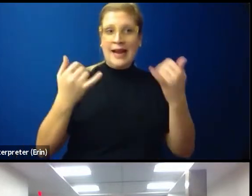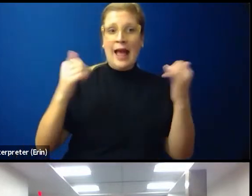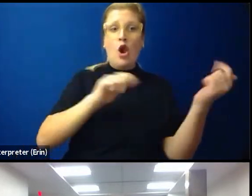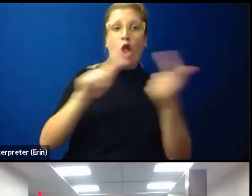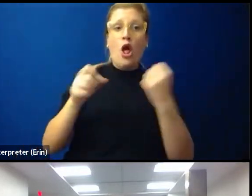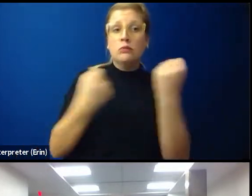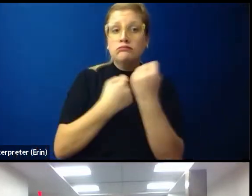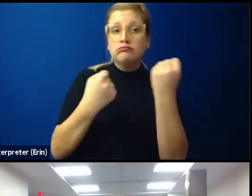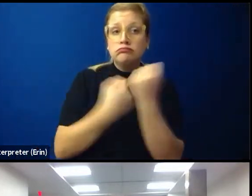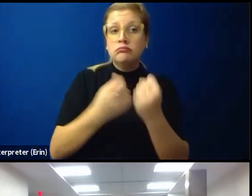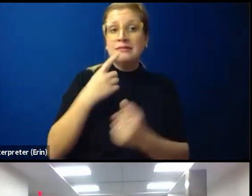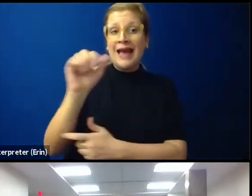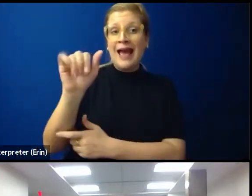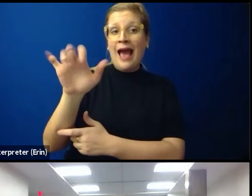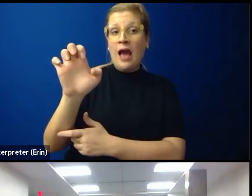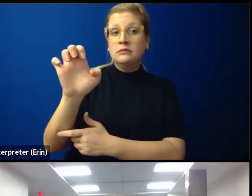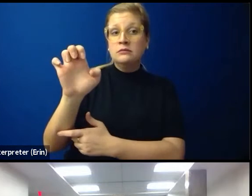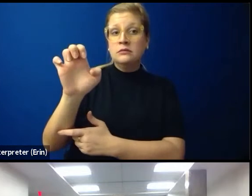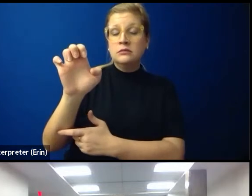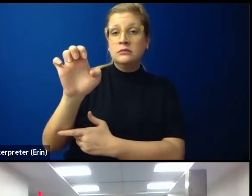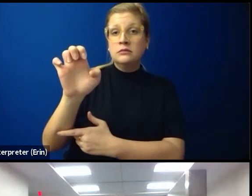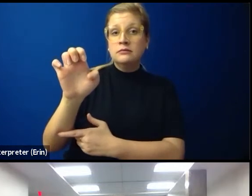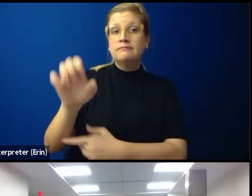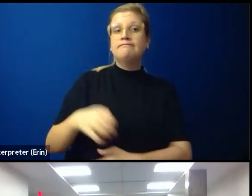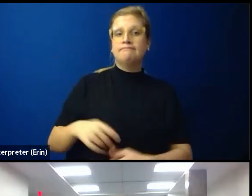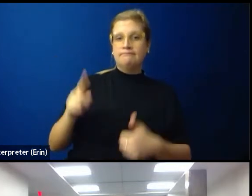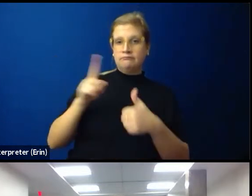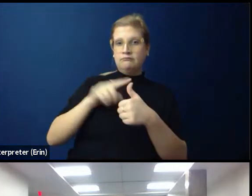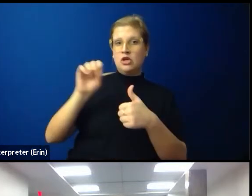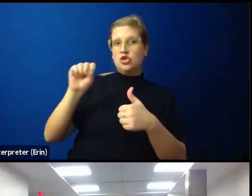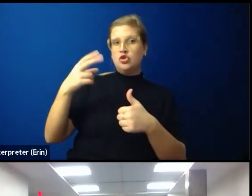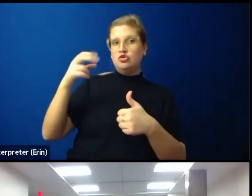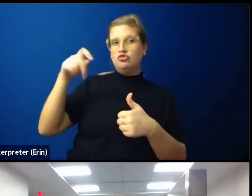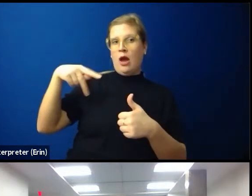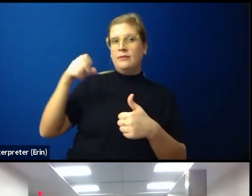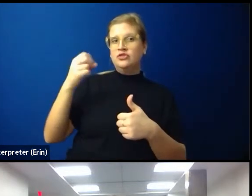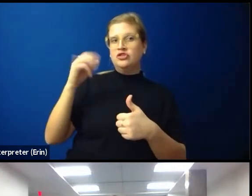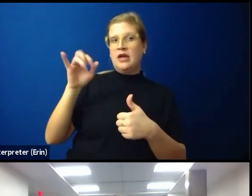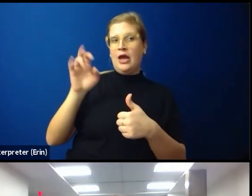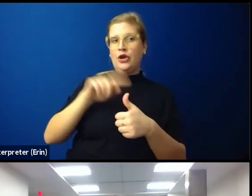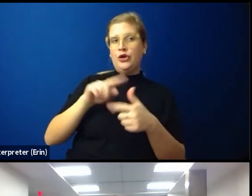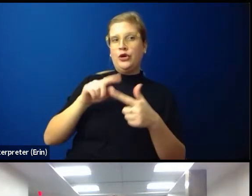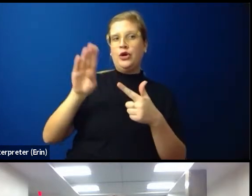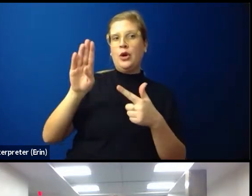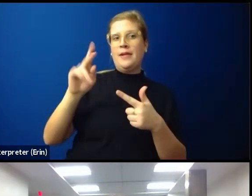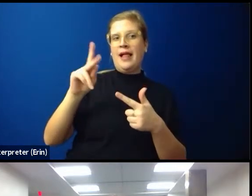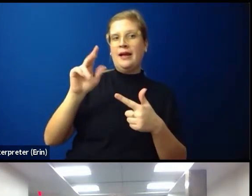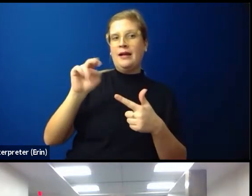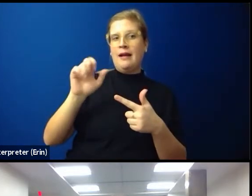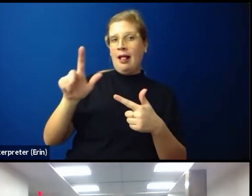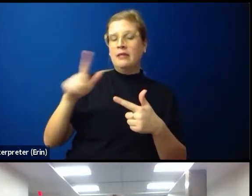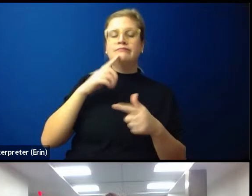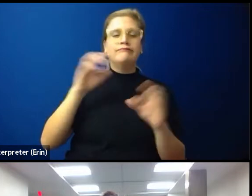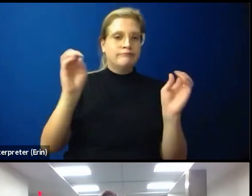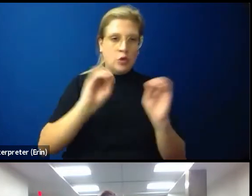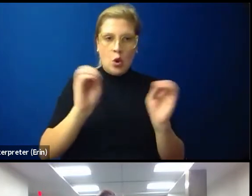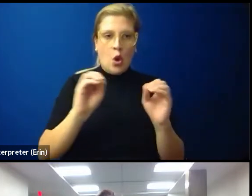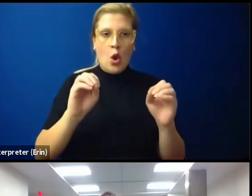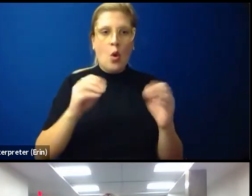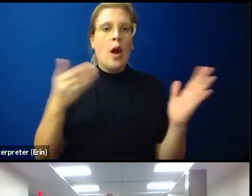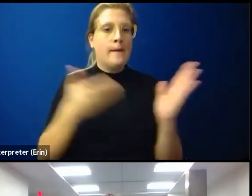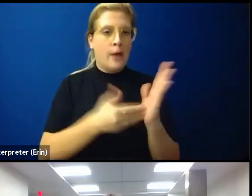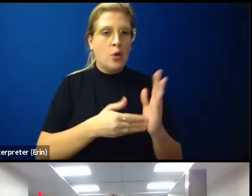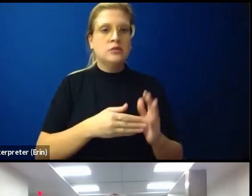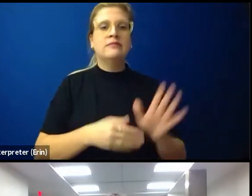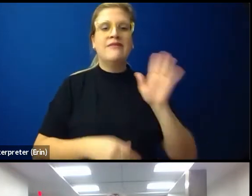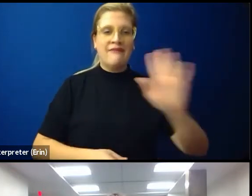favor signify by saying aye. Aye. And none opposed. That passes